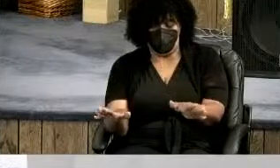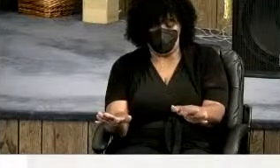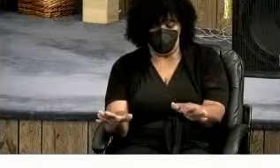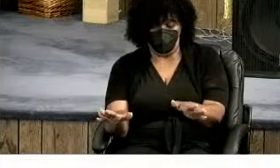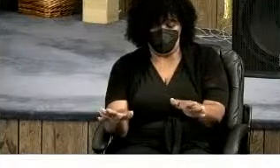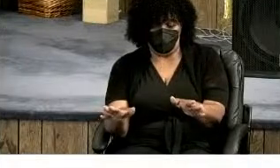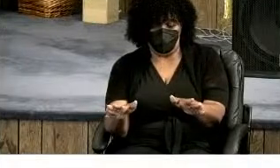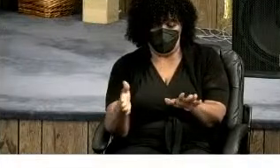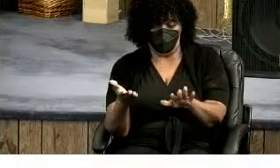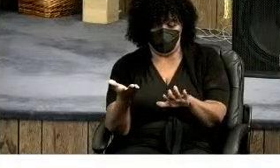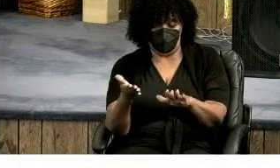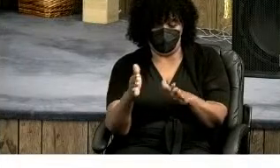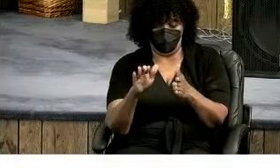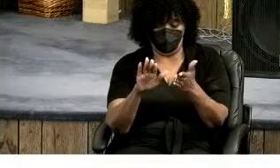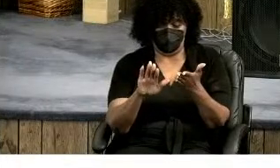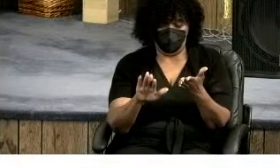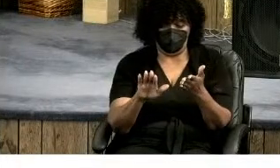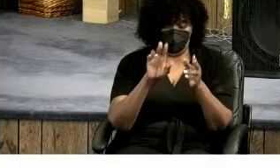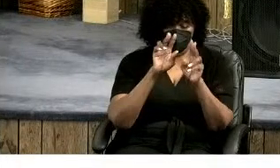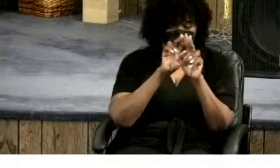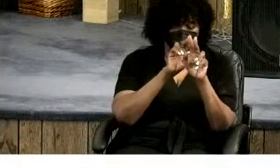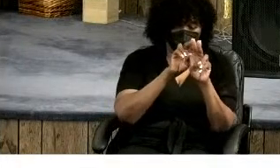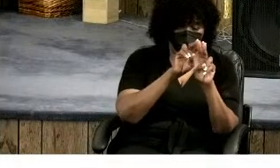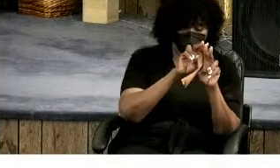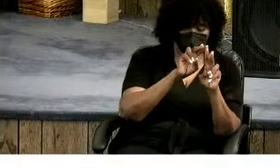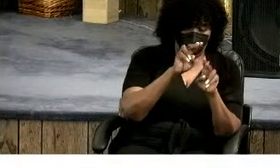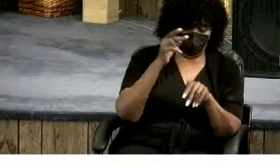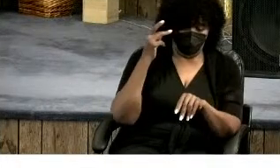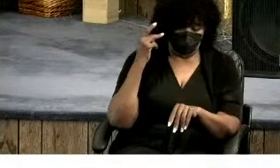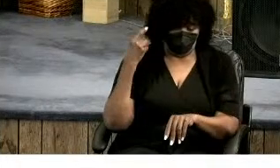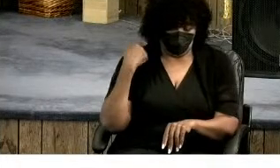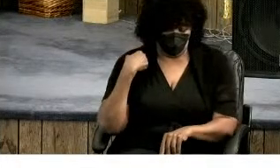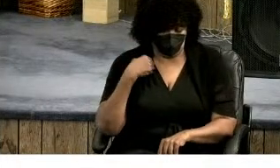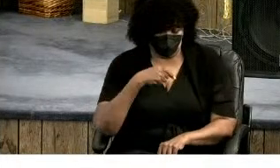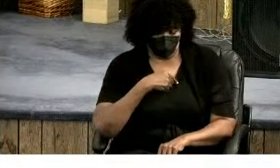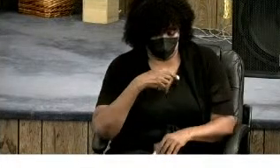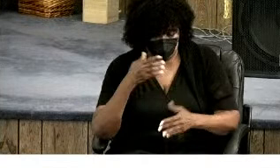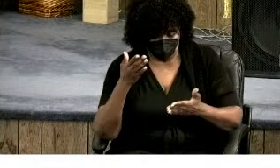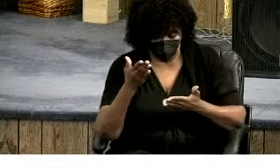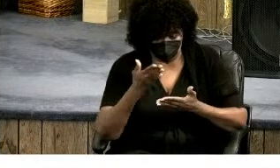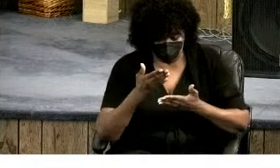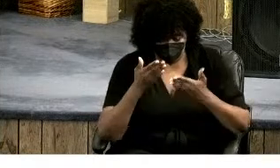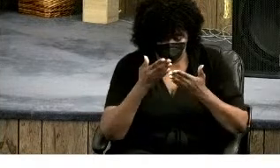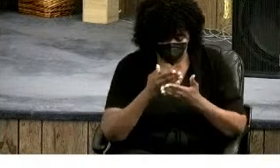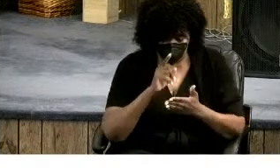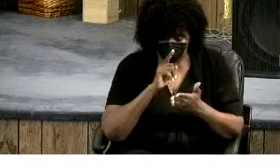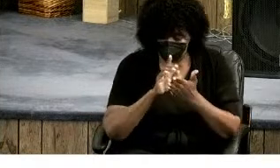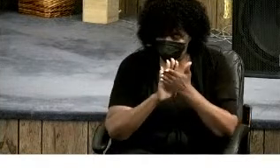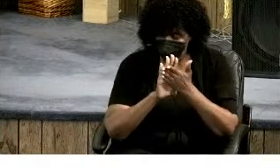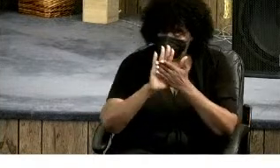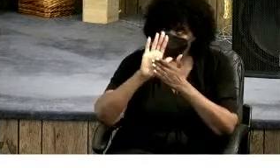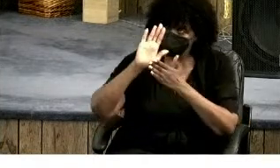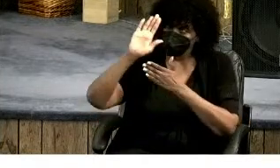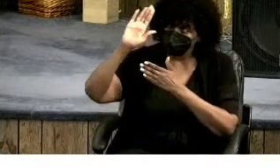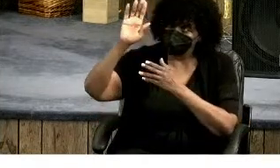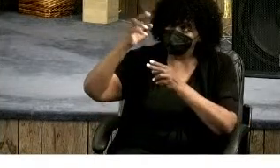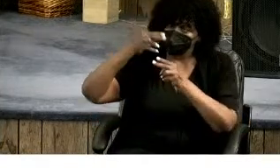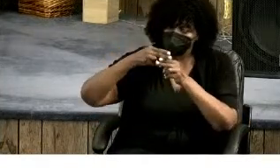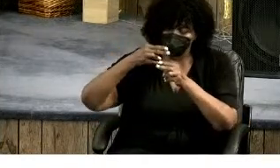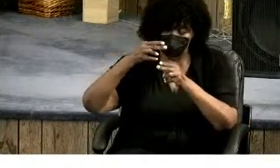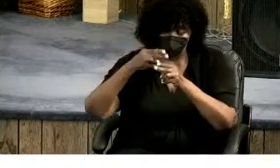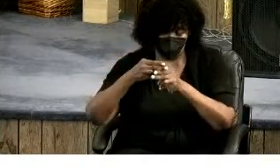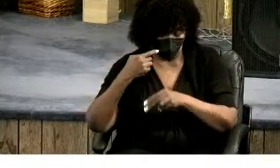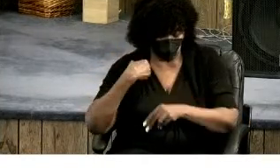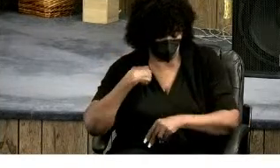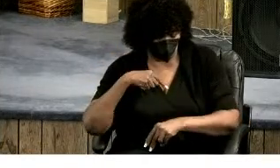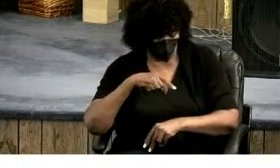watching online, Father, because we're here, Father, just to praise your name. Because this is what you did at Calvary,